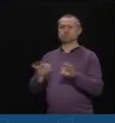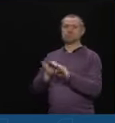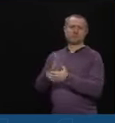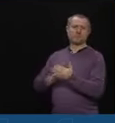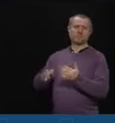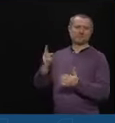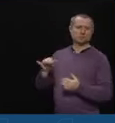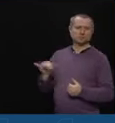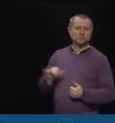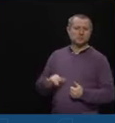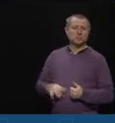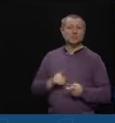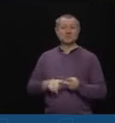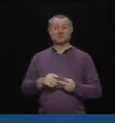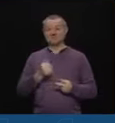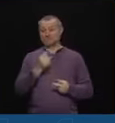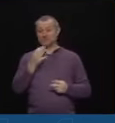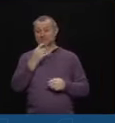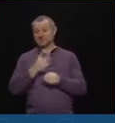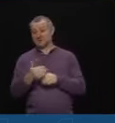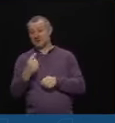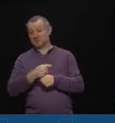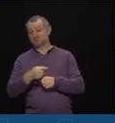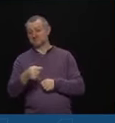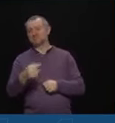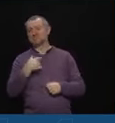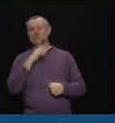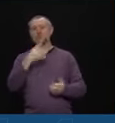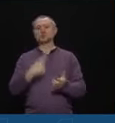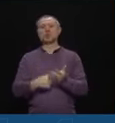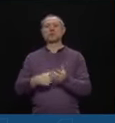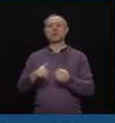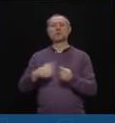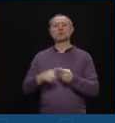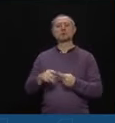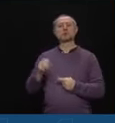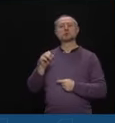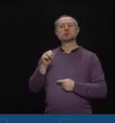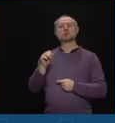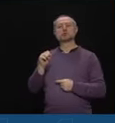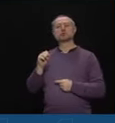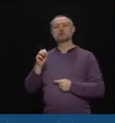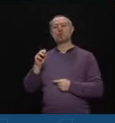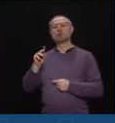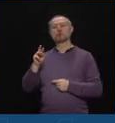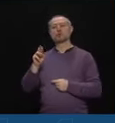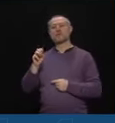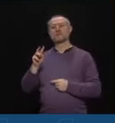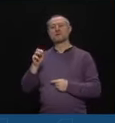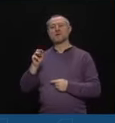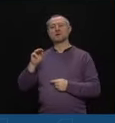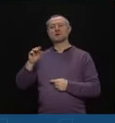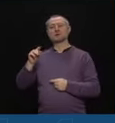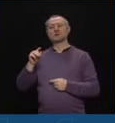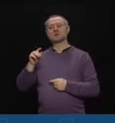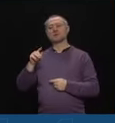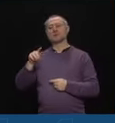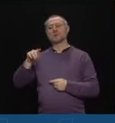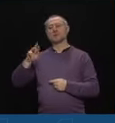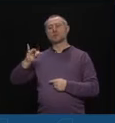in a couple of days, acknowledging her great work. But this is where she gave her Ain't I a Woman speech. something that still inspires us to this